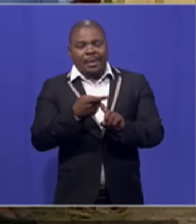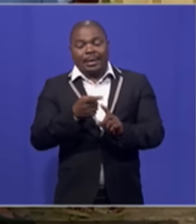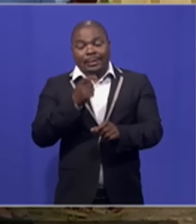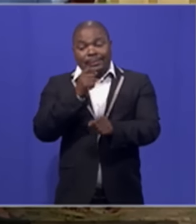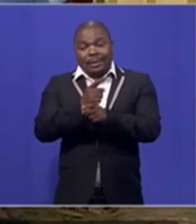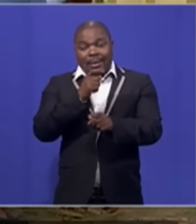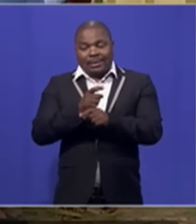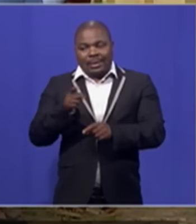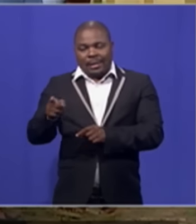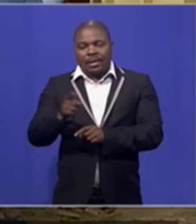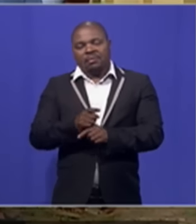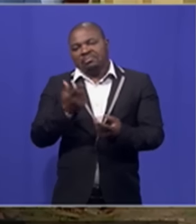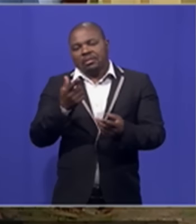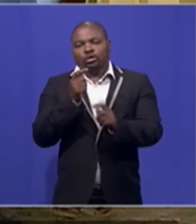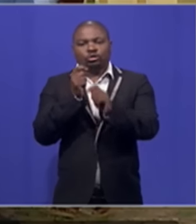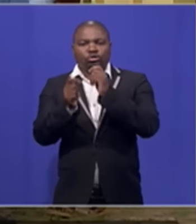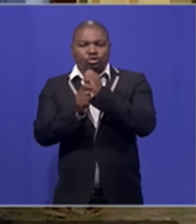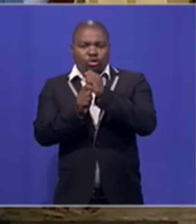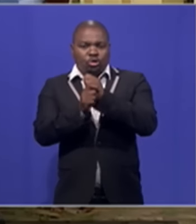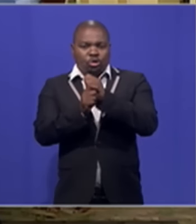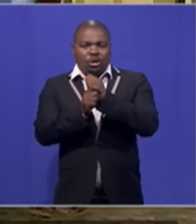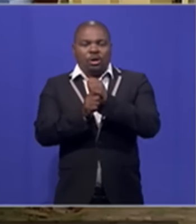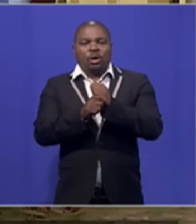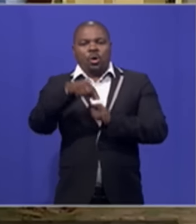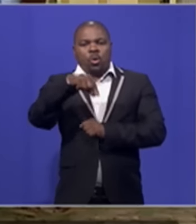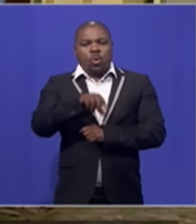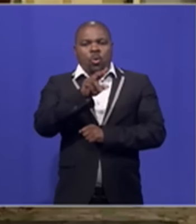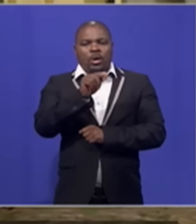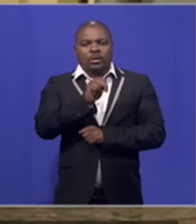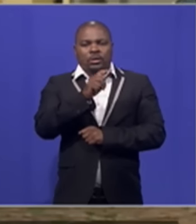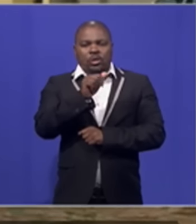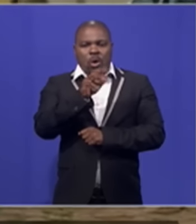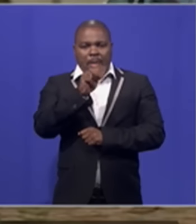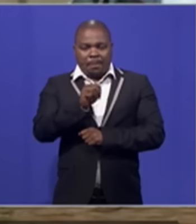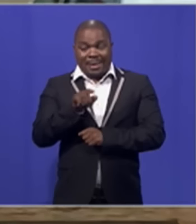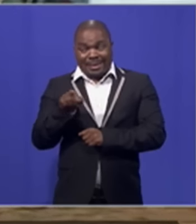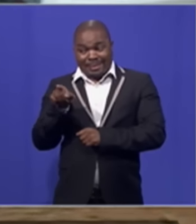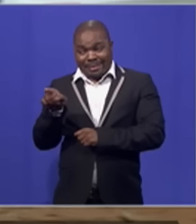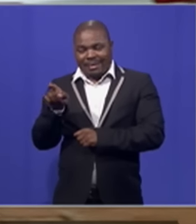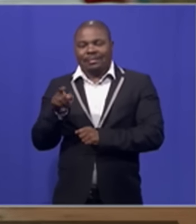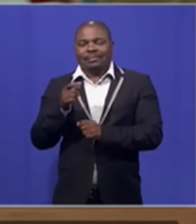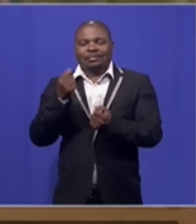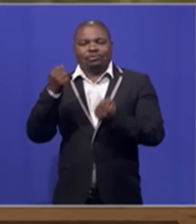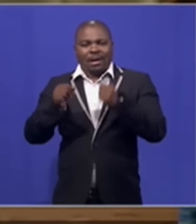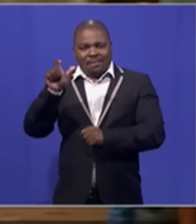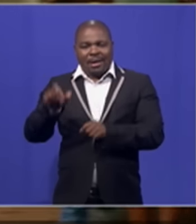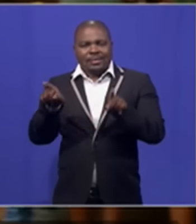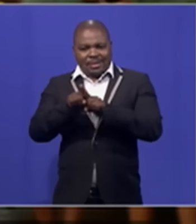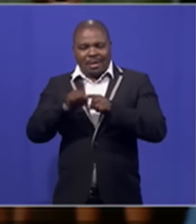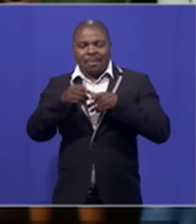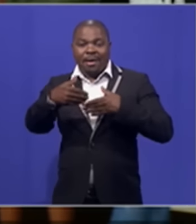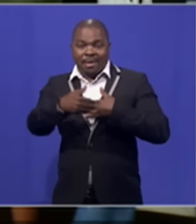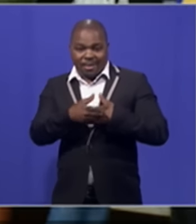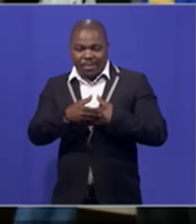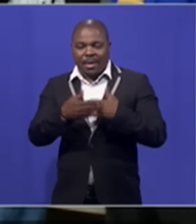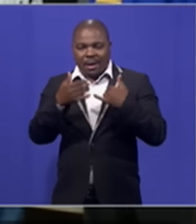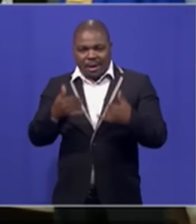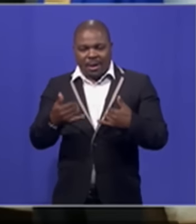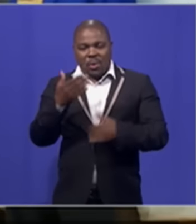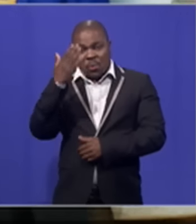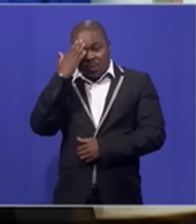ya teng ke Quantum ene re tseba le driver wa teng e le hore o ile a le mala mara se re se tsebang hona